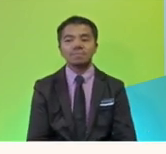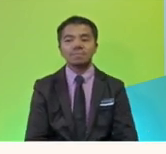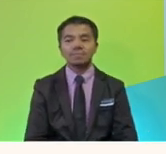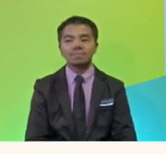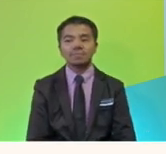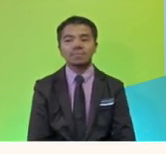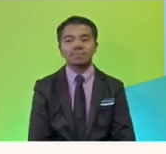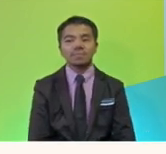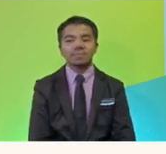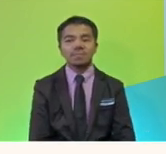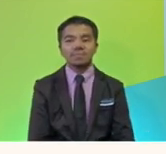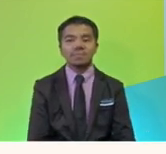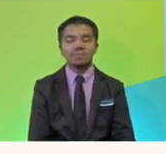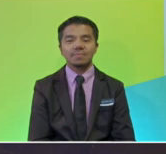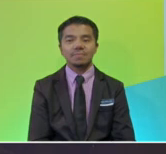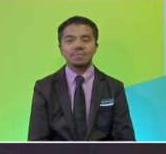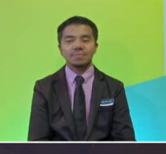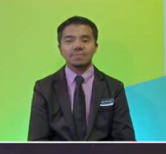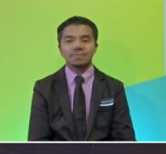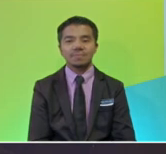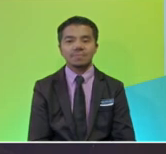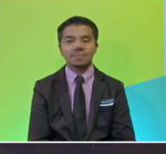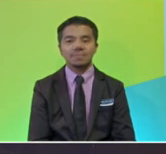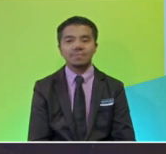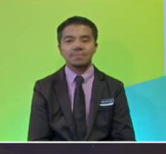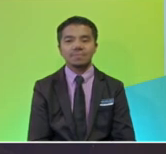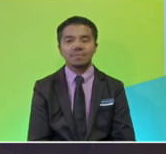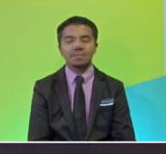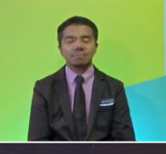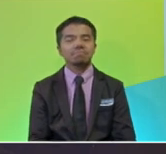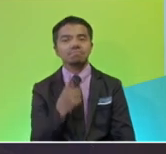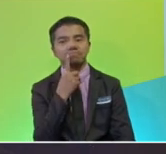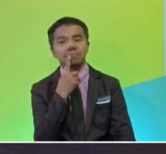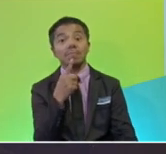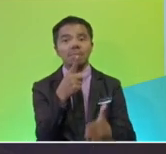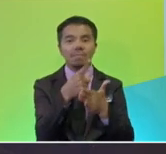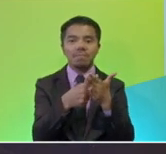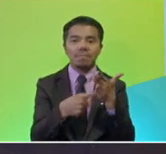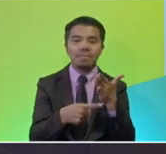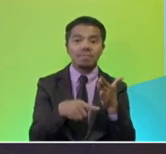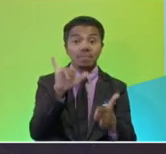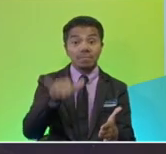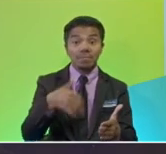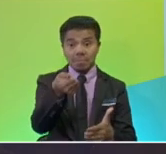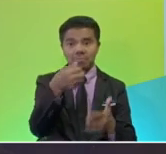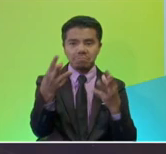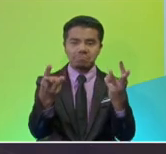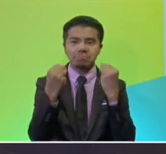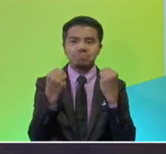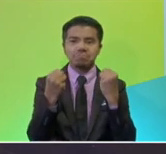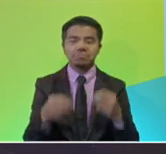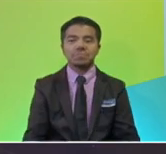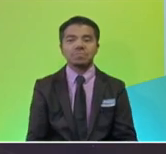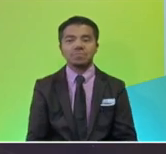this activity? We are supposed to choose... What is your strategy? My strategy is to look at the picture. Okay.